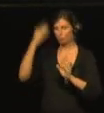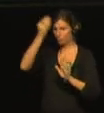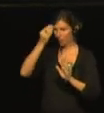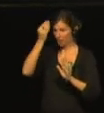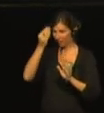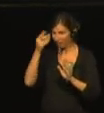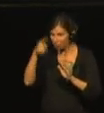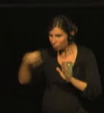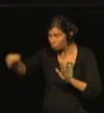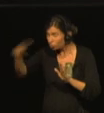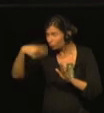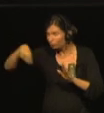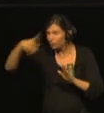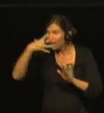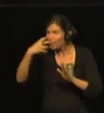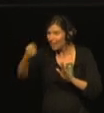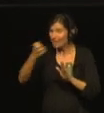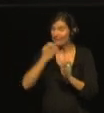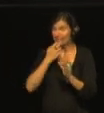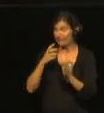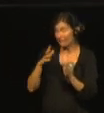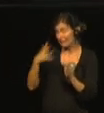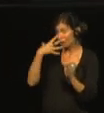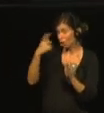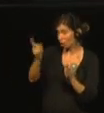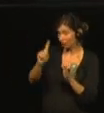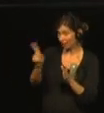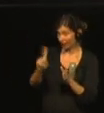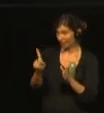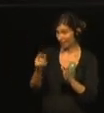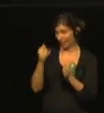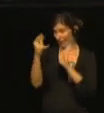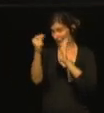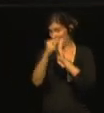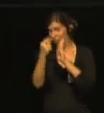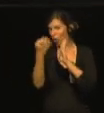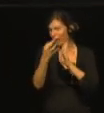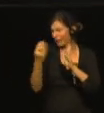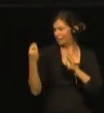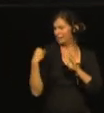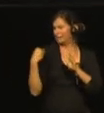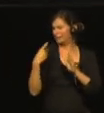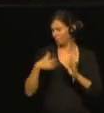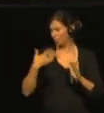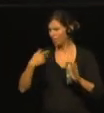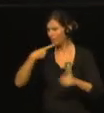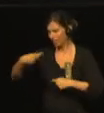ask one of us. And then now I would like to give the word to Christiana.